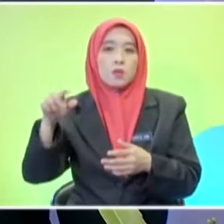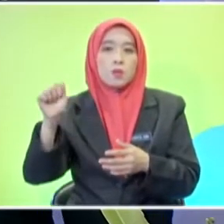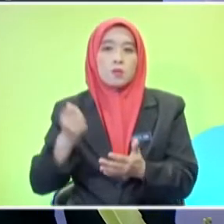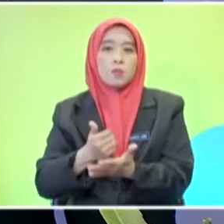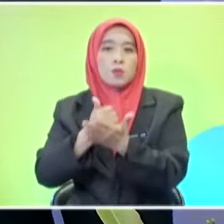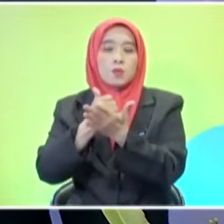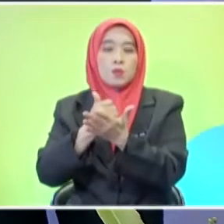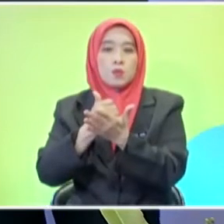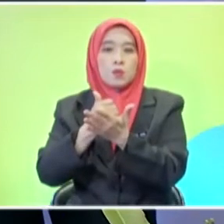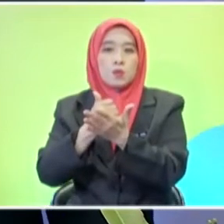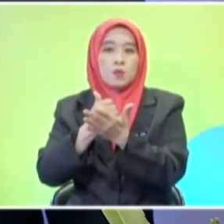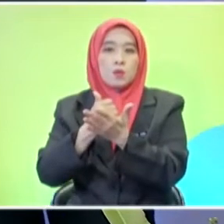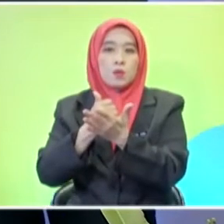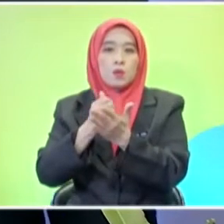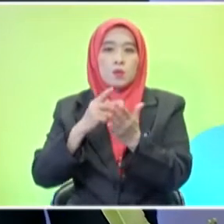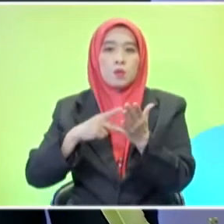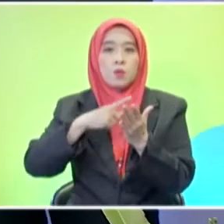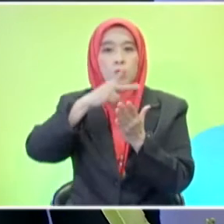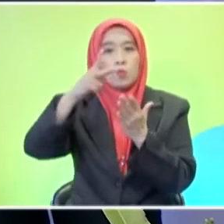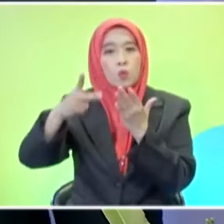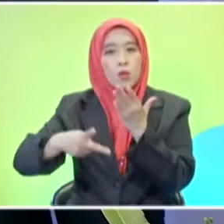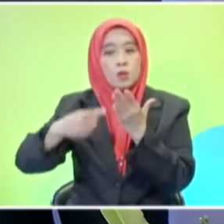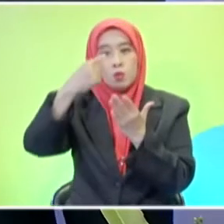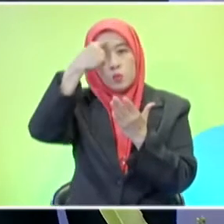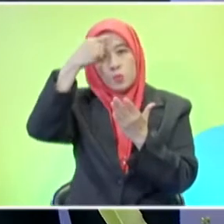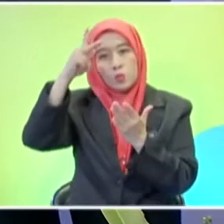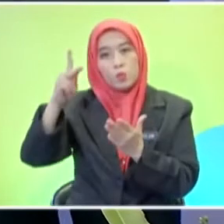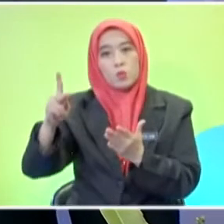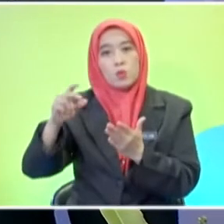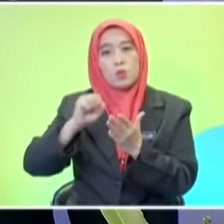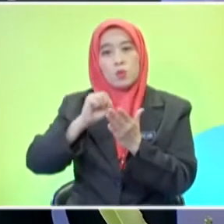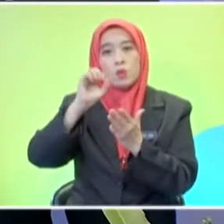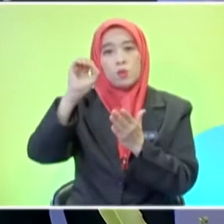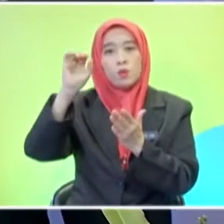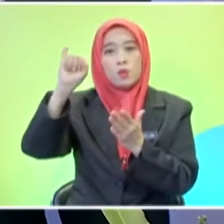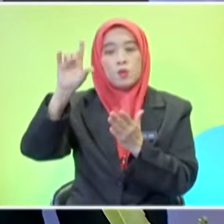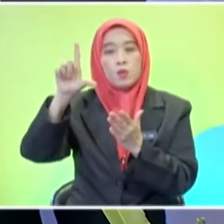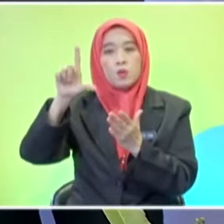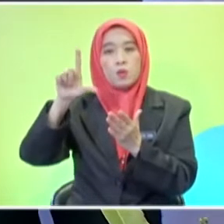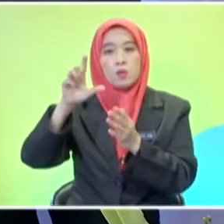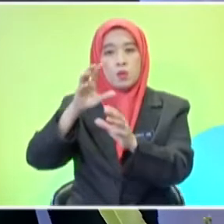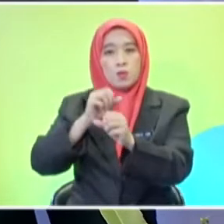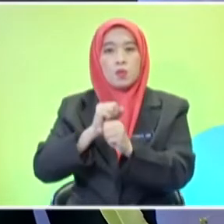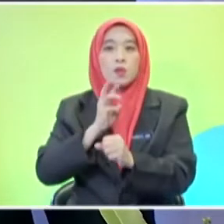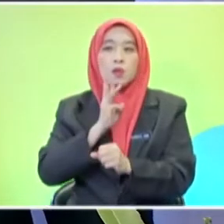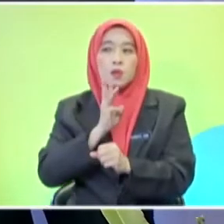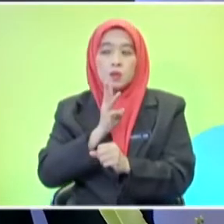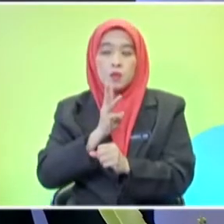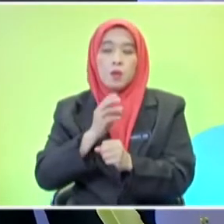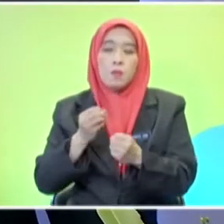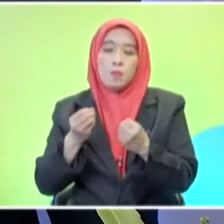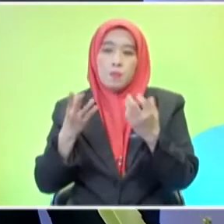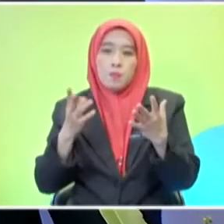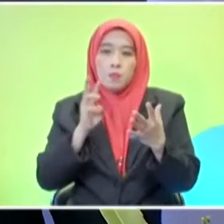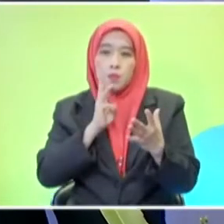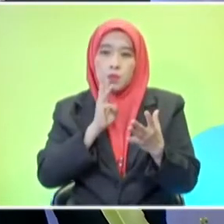alter the quality of the soil, making it more easier to retain water. So there will be more water trapped